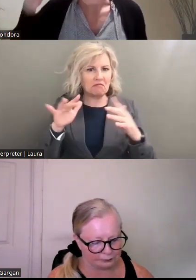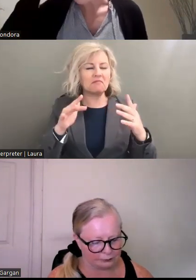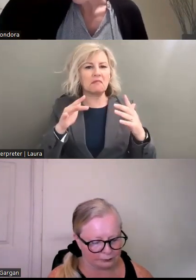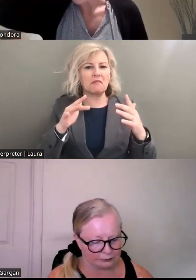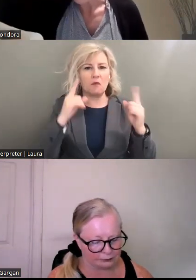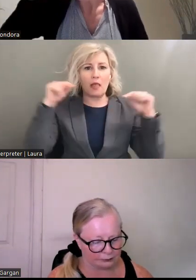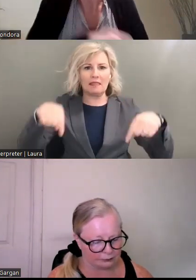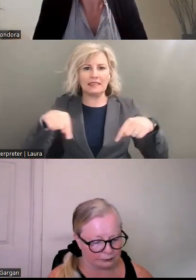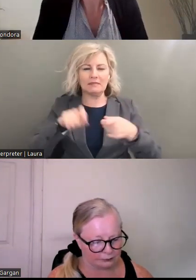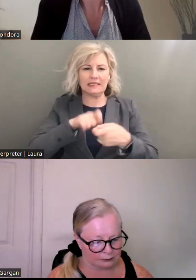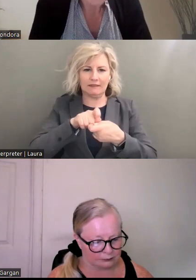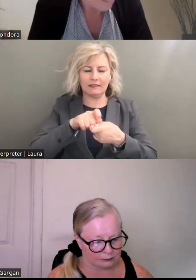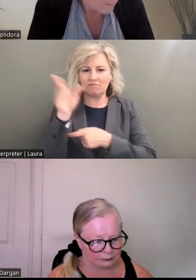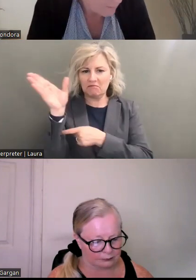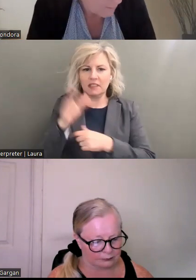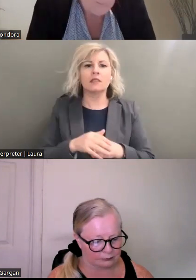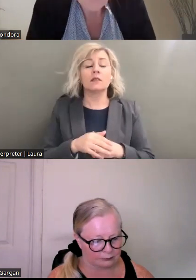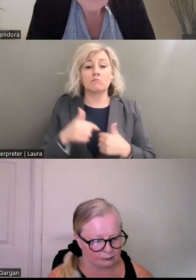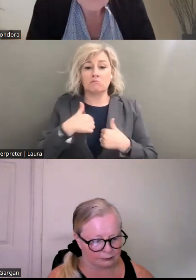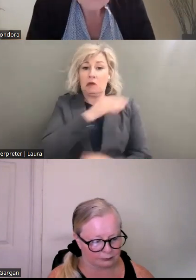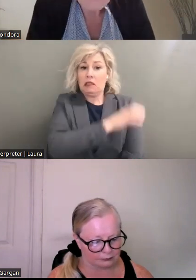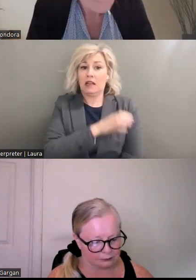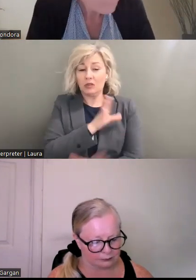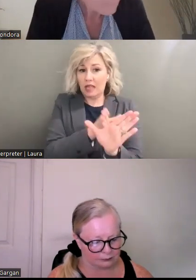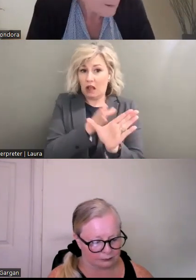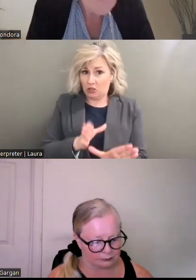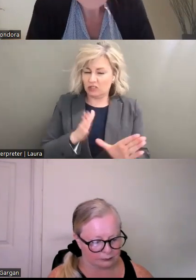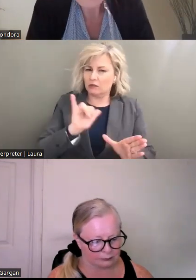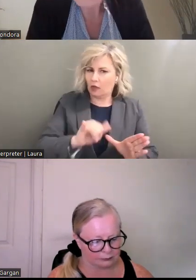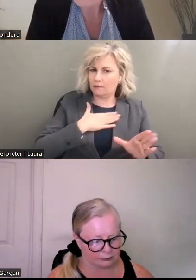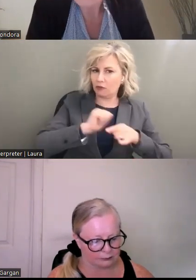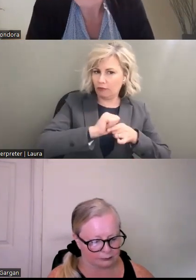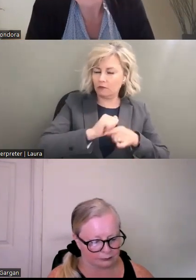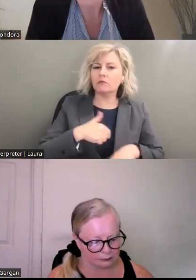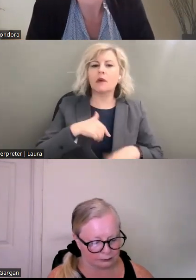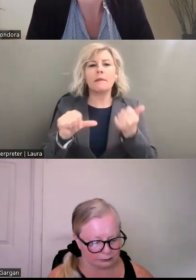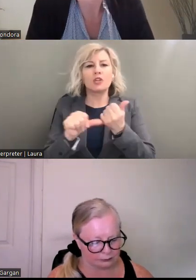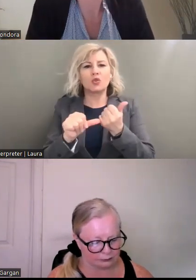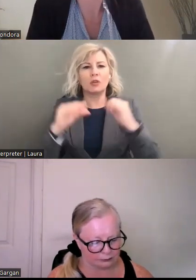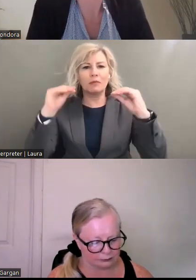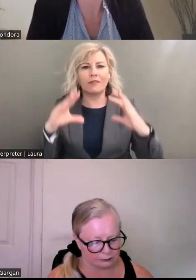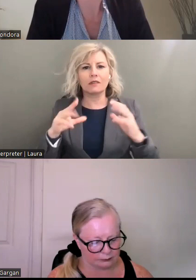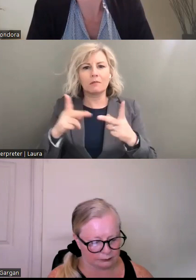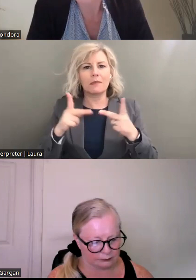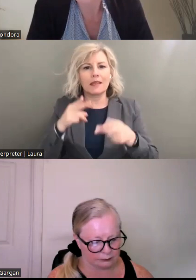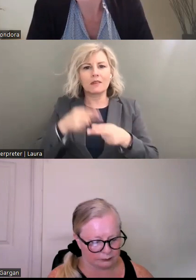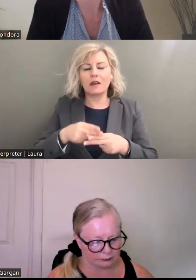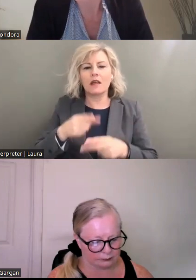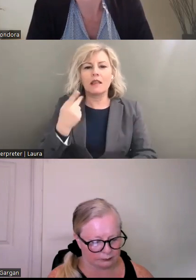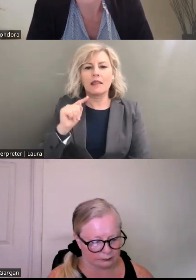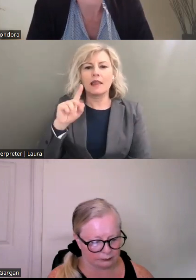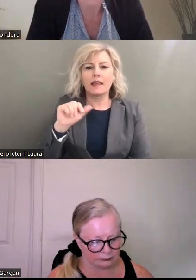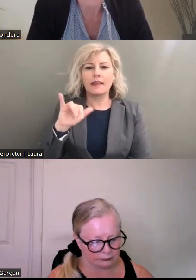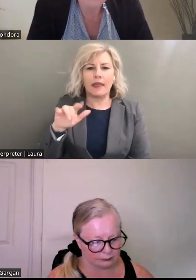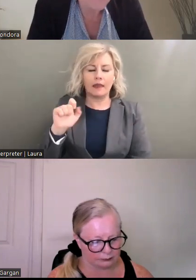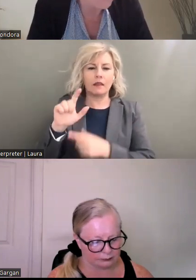I am a clinical psychologist by training. I'm an associate professor at a place called the Yale Program for